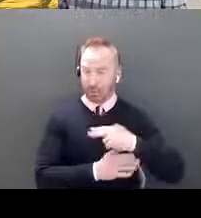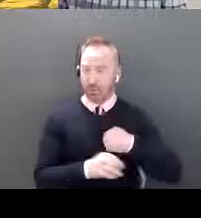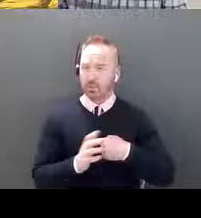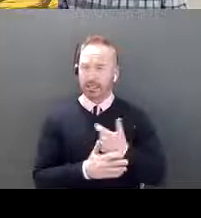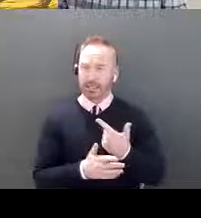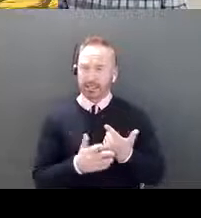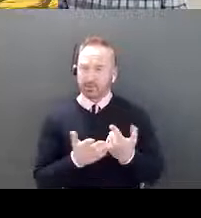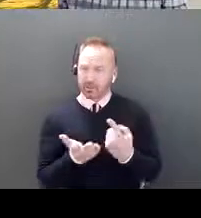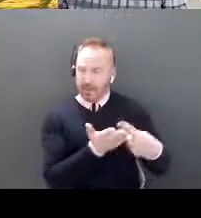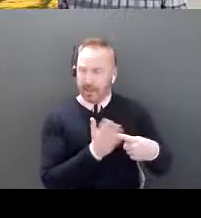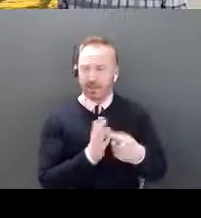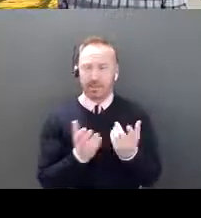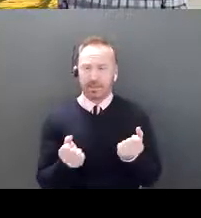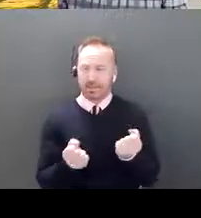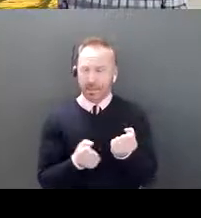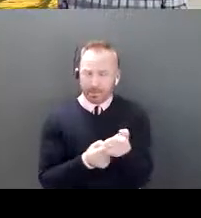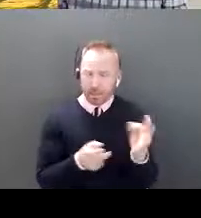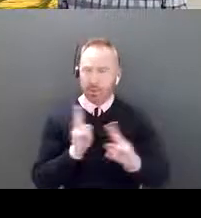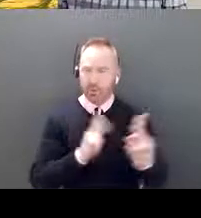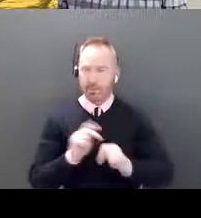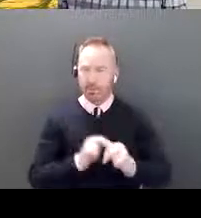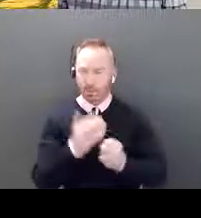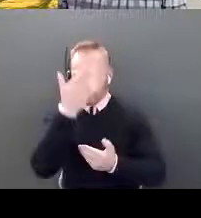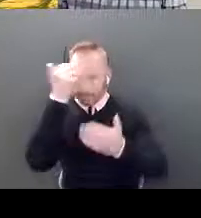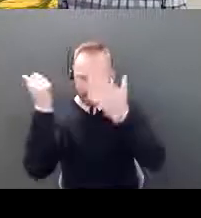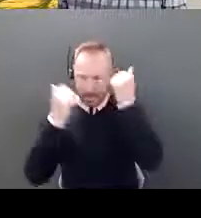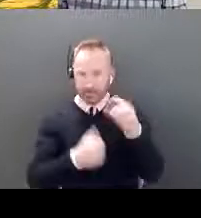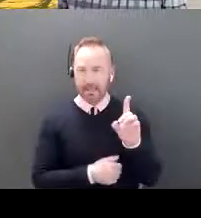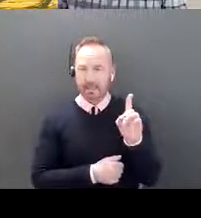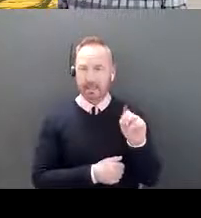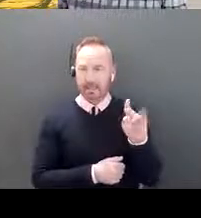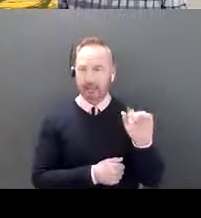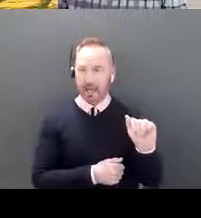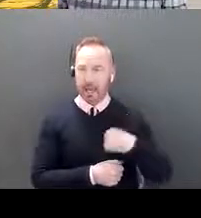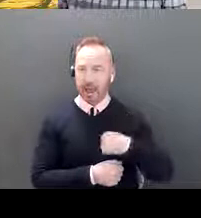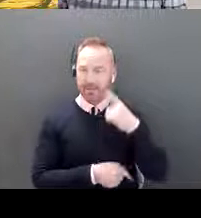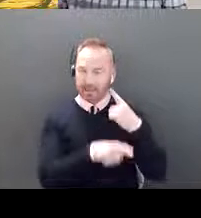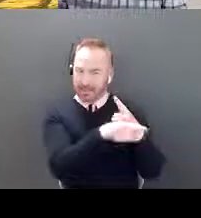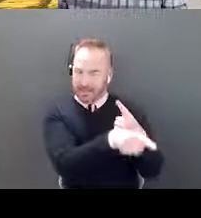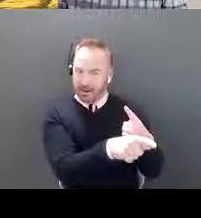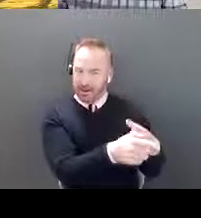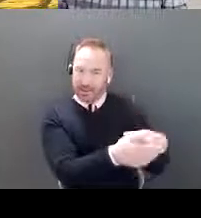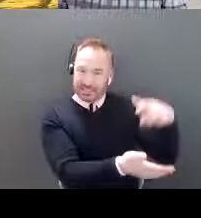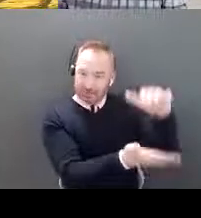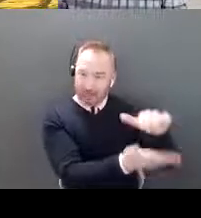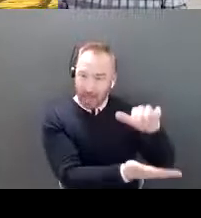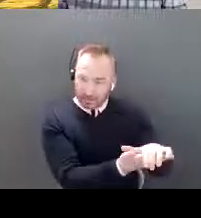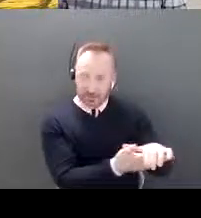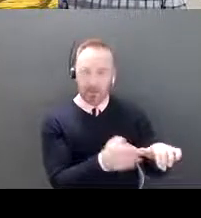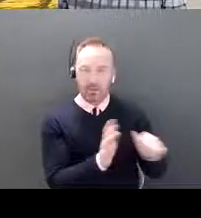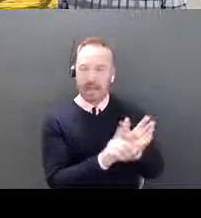with dementia that believed their spouses were having affairs with